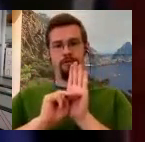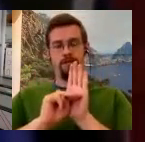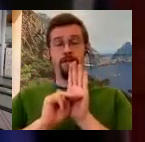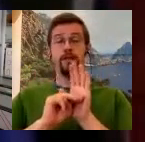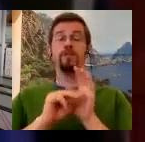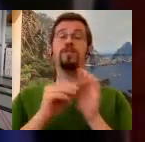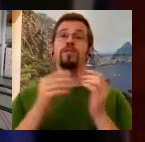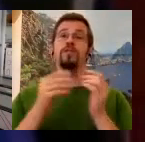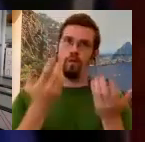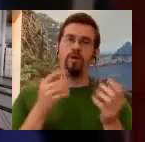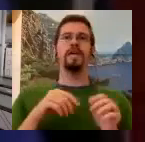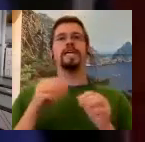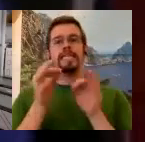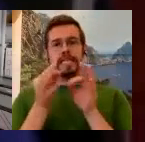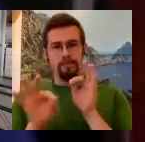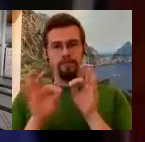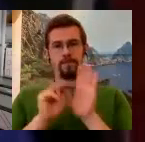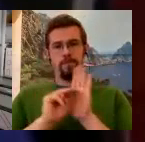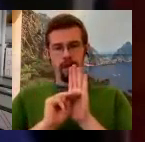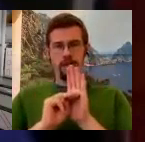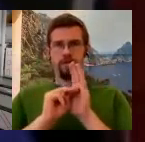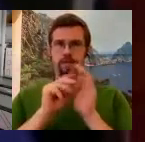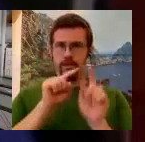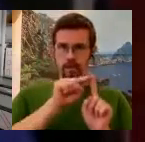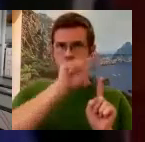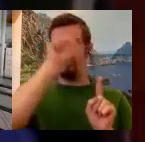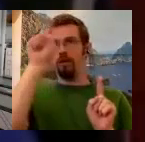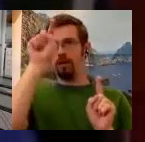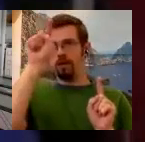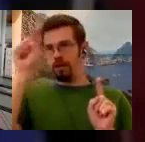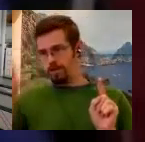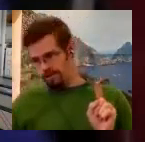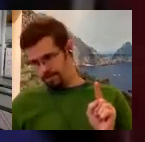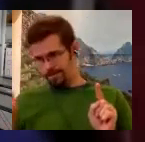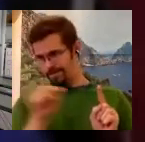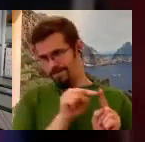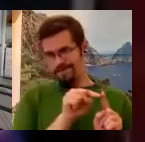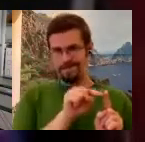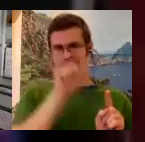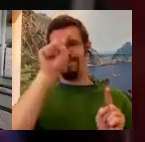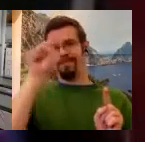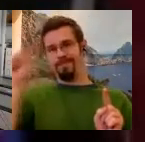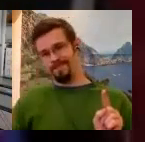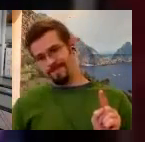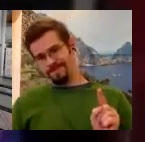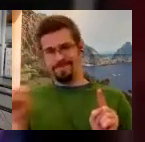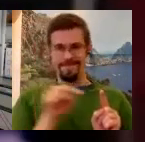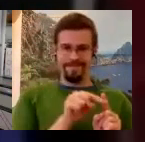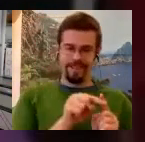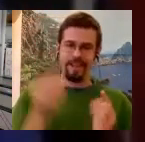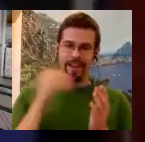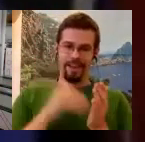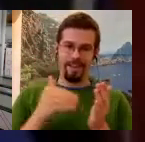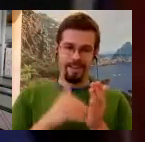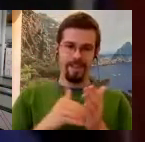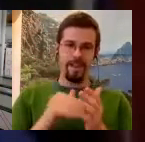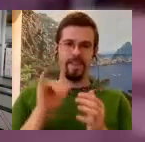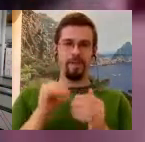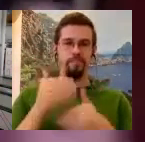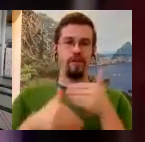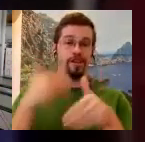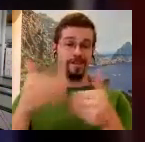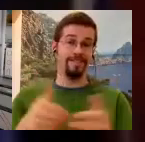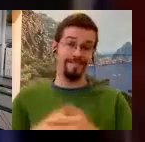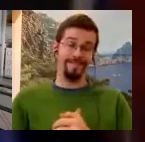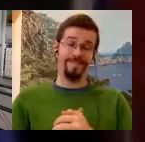model, going back to the practical application, new complications to a new model.